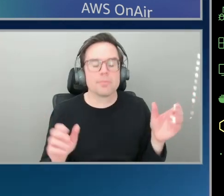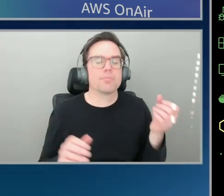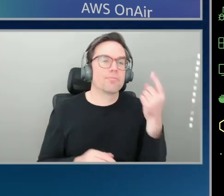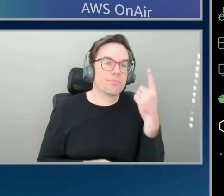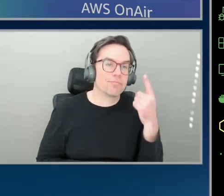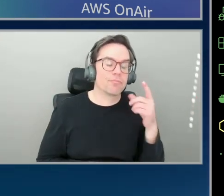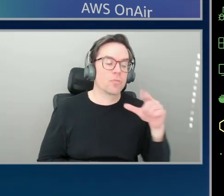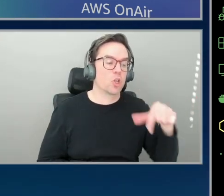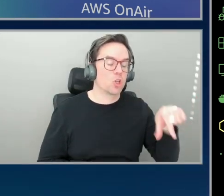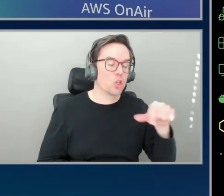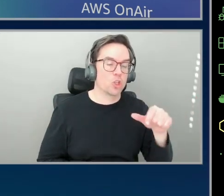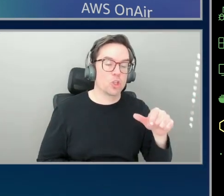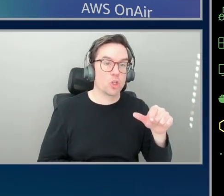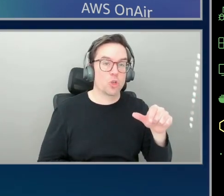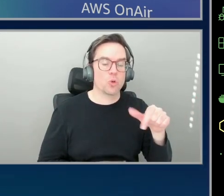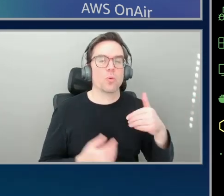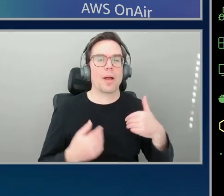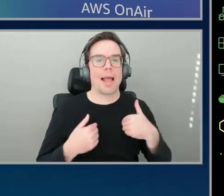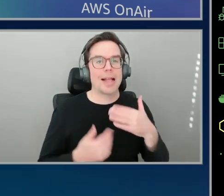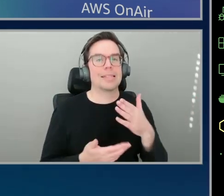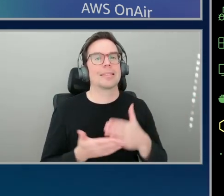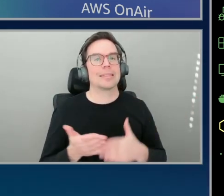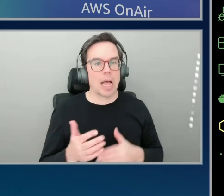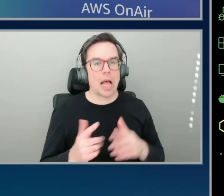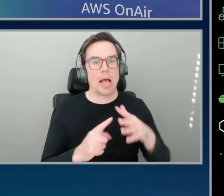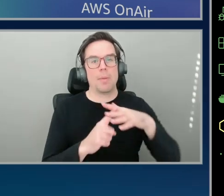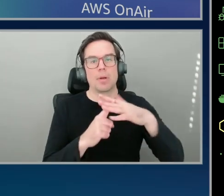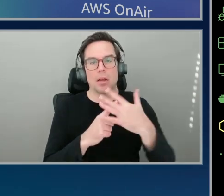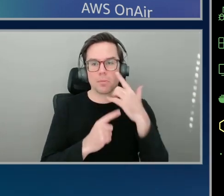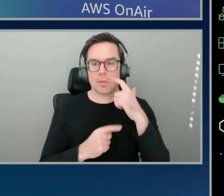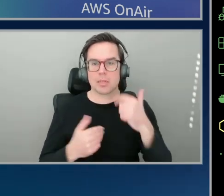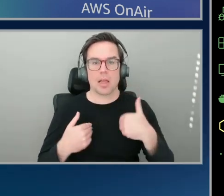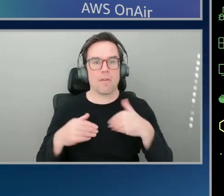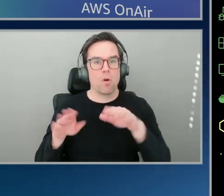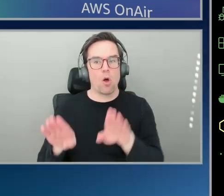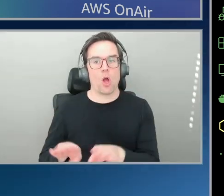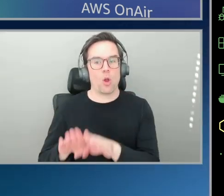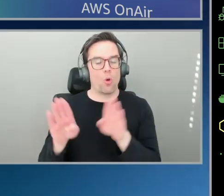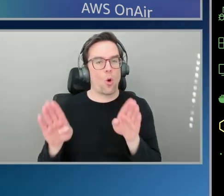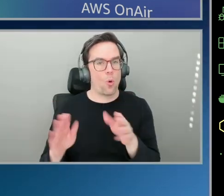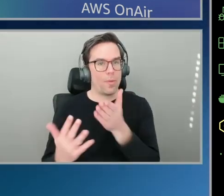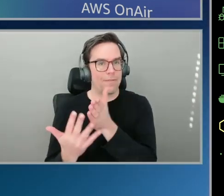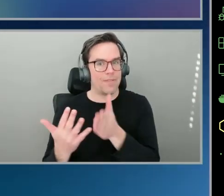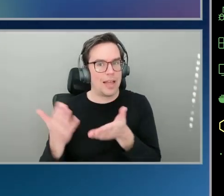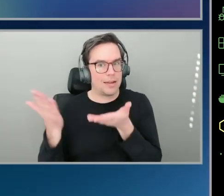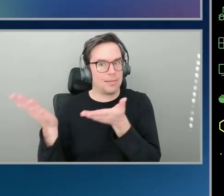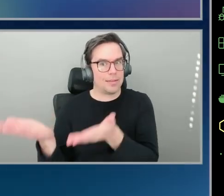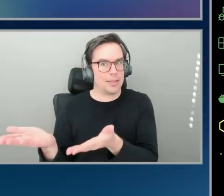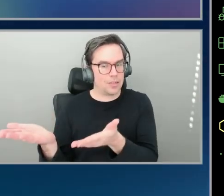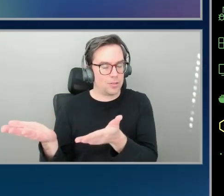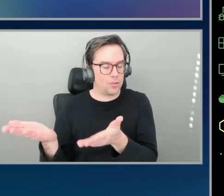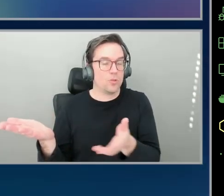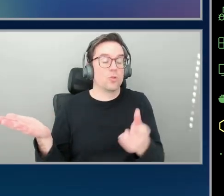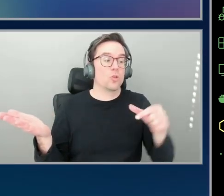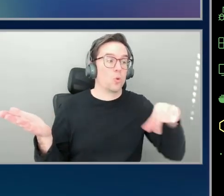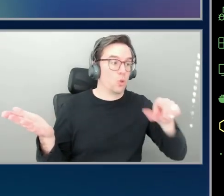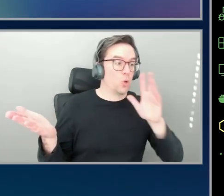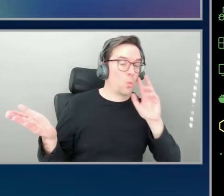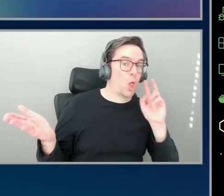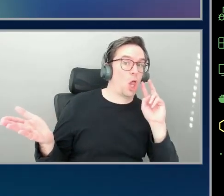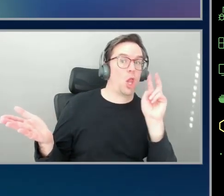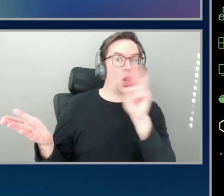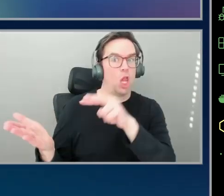will have a look at your open file and it's going to be able to do that. But there's way better ways of doing that. So another way you can do this is by using